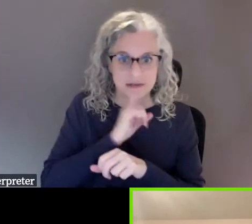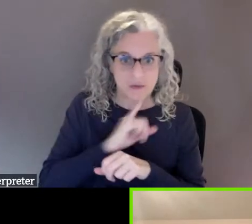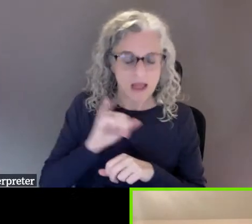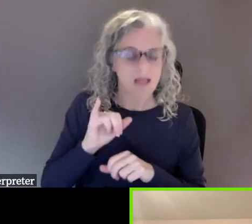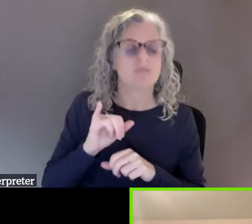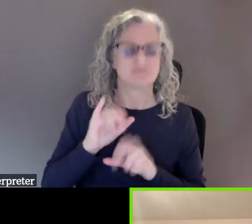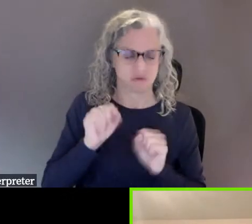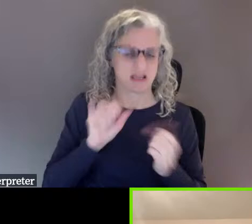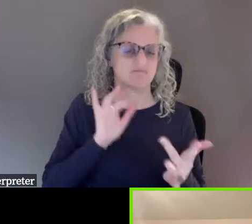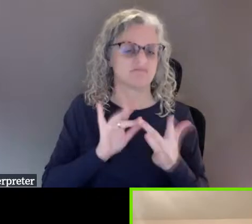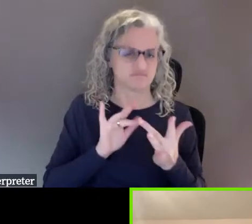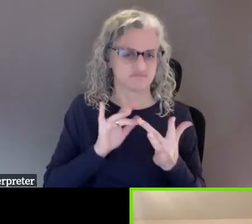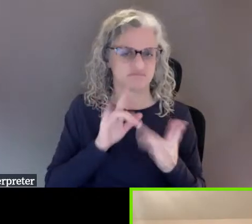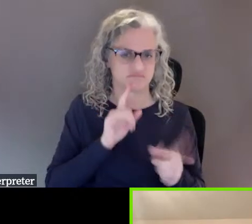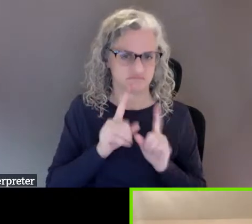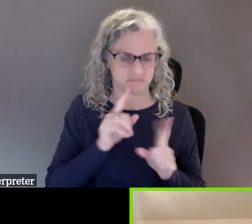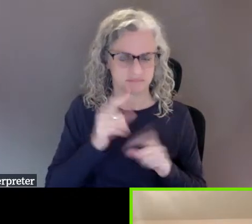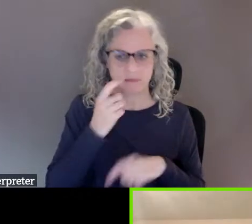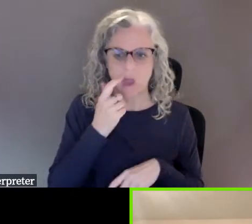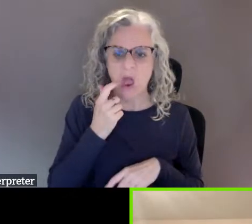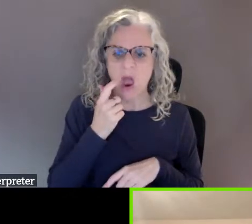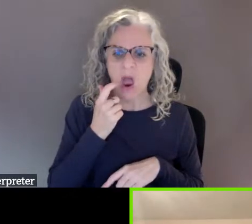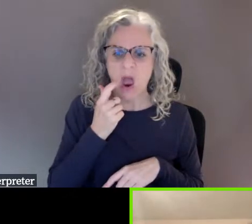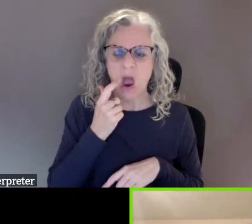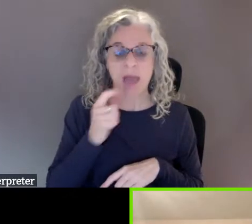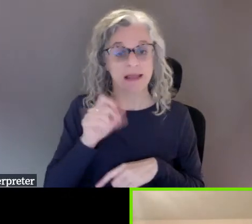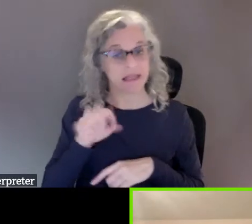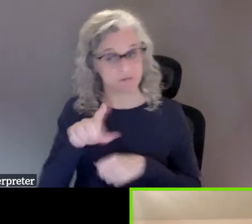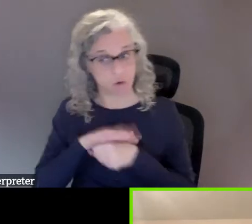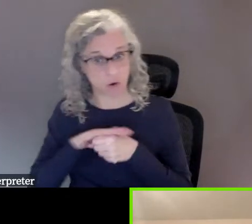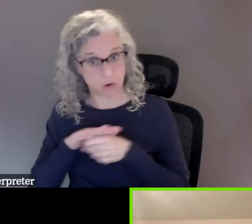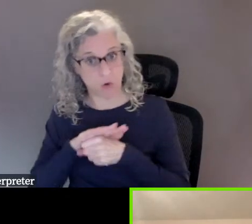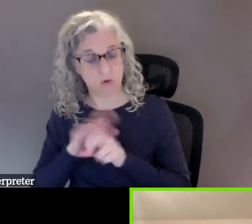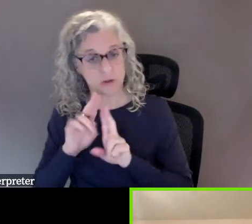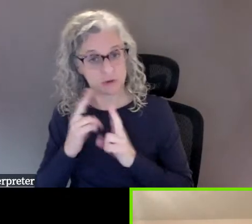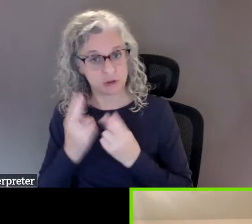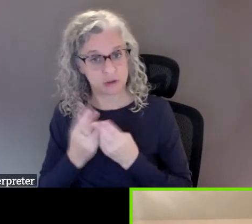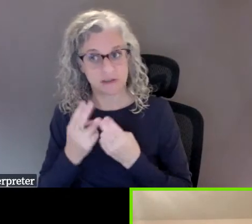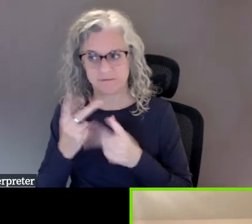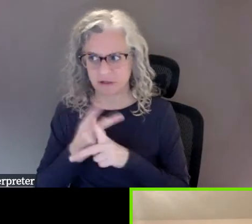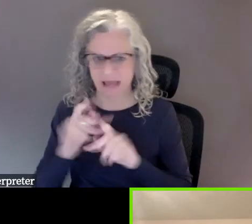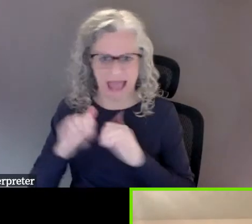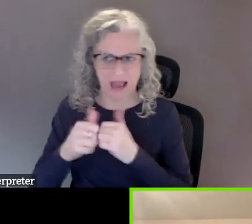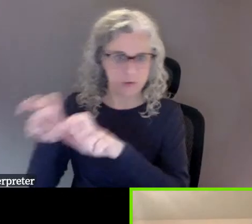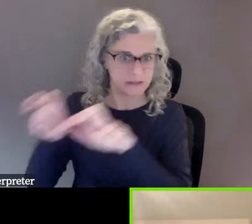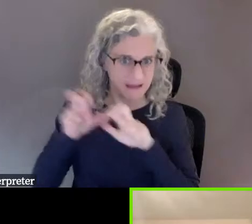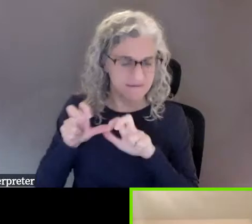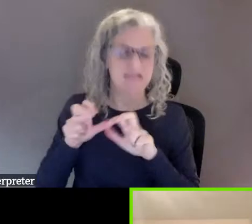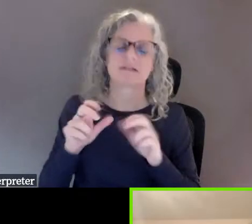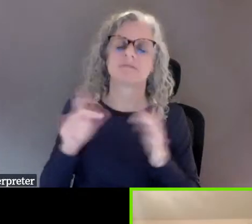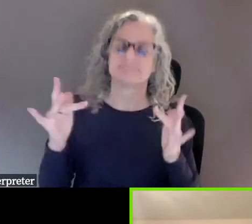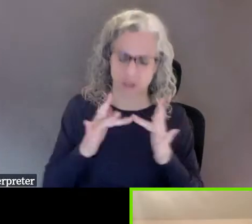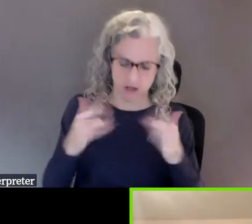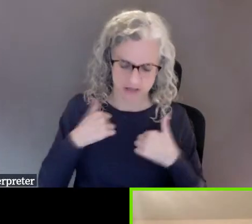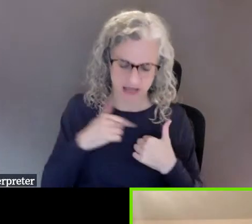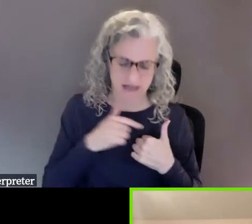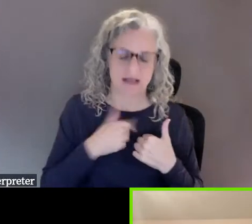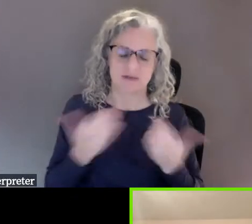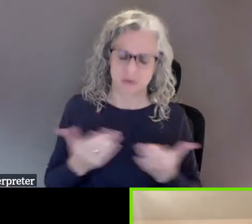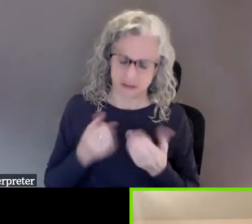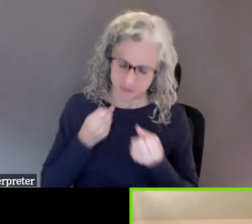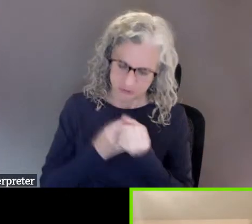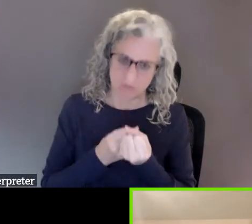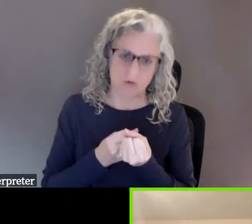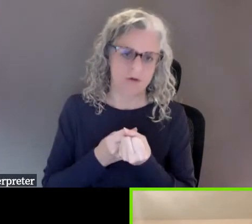us. If you are a local who's trying to figure out how to divest, you can talk to us. Like, we are here to support you. For